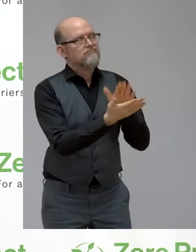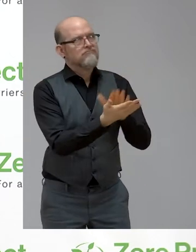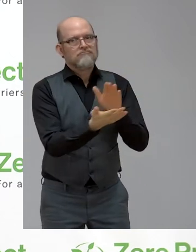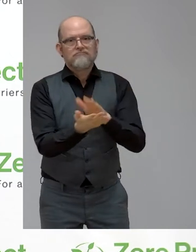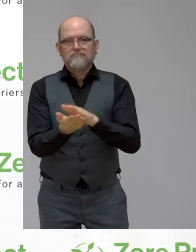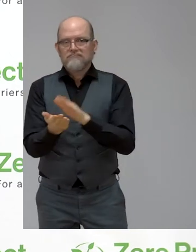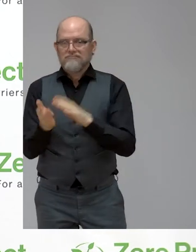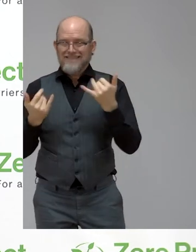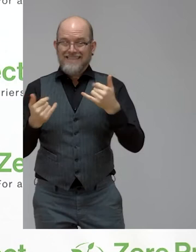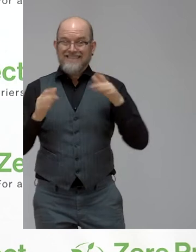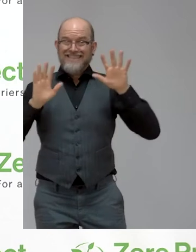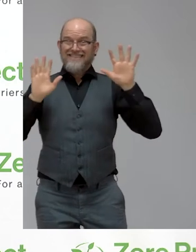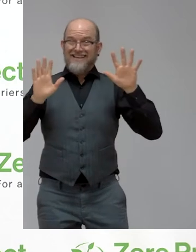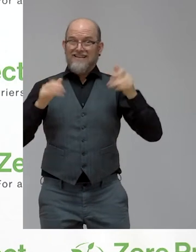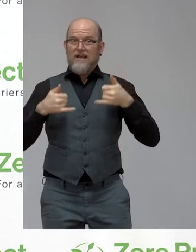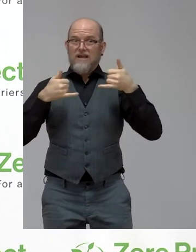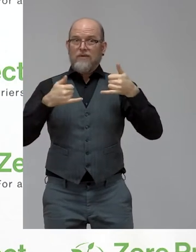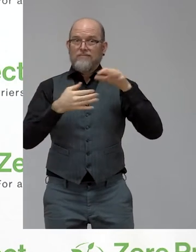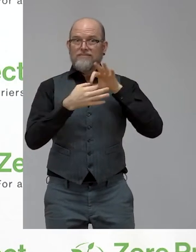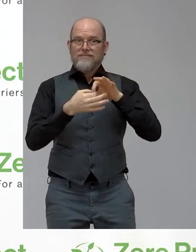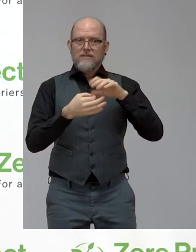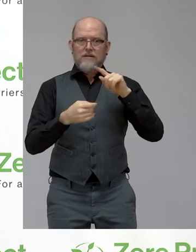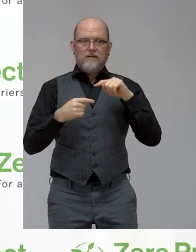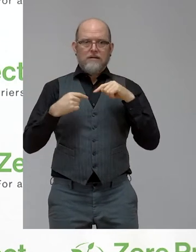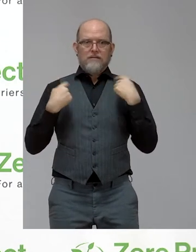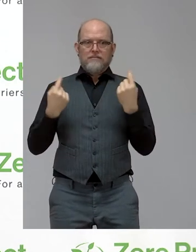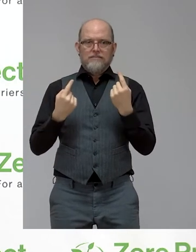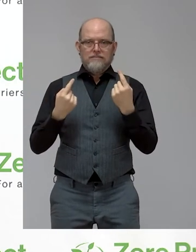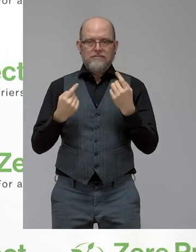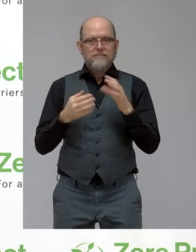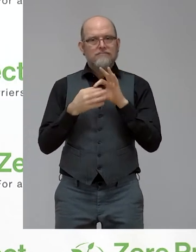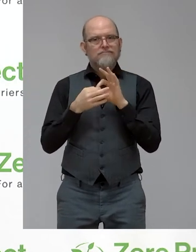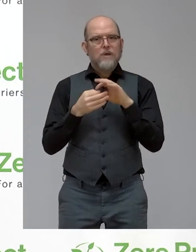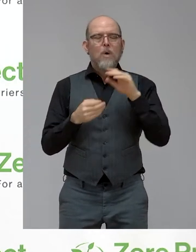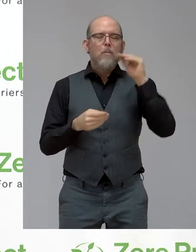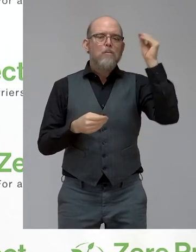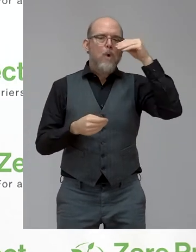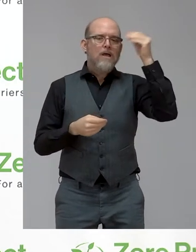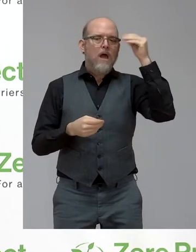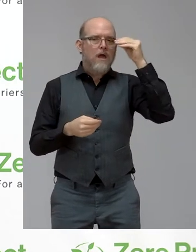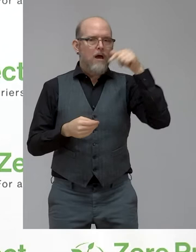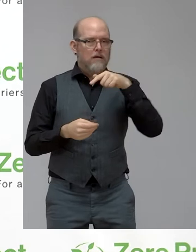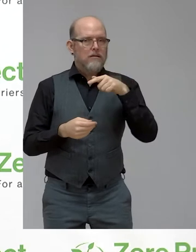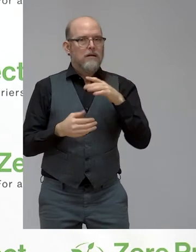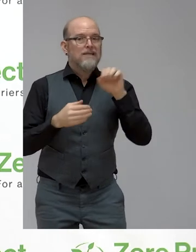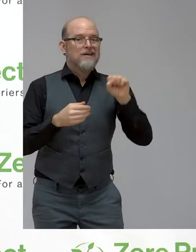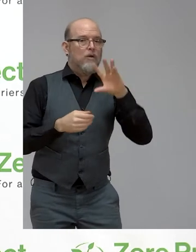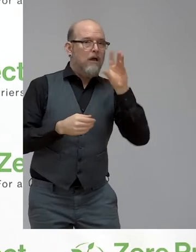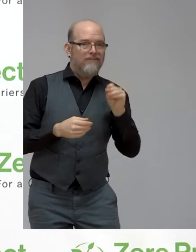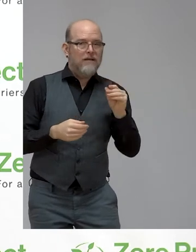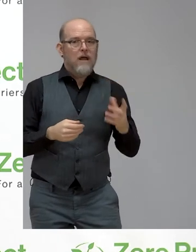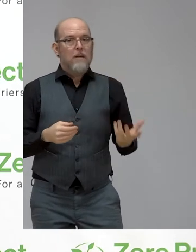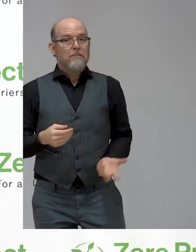We have Jamba from Bulgaria. We have I Love Coffee from South Africa. We have PFDA from Bangladesh. DeafTawk